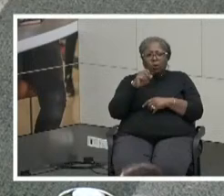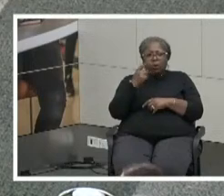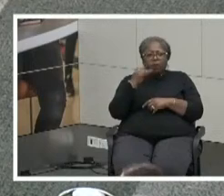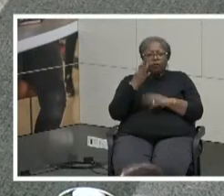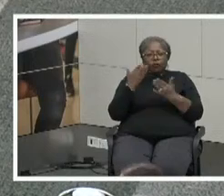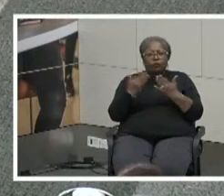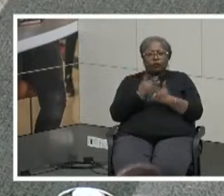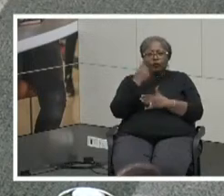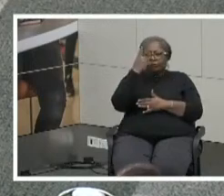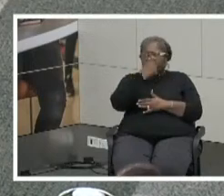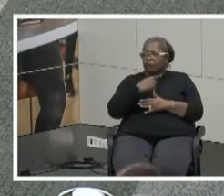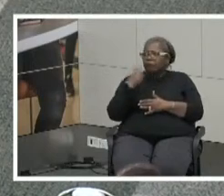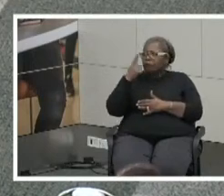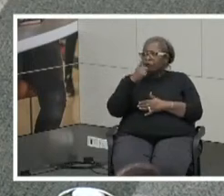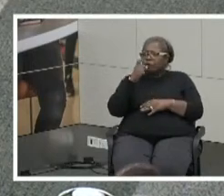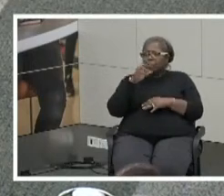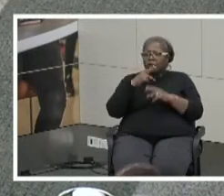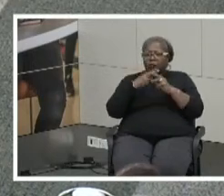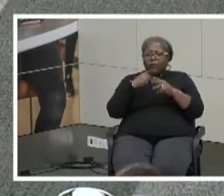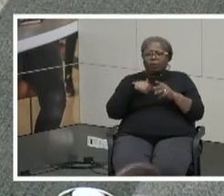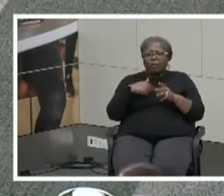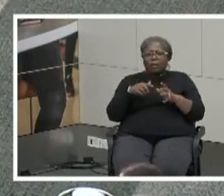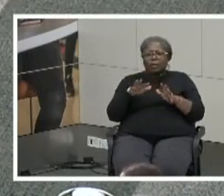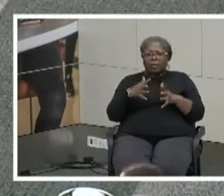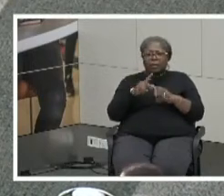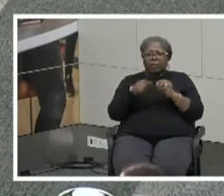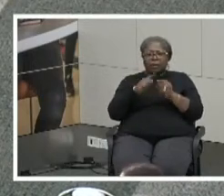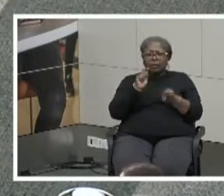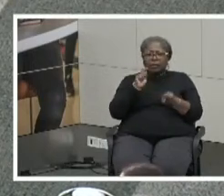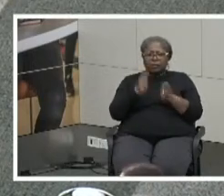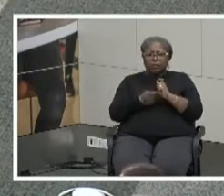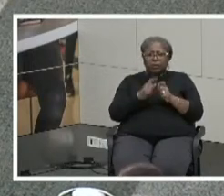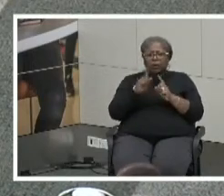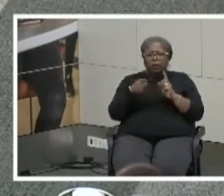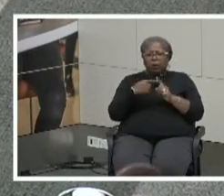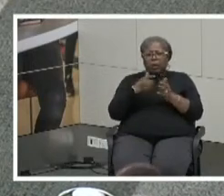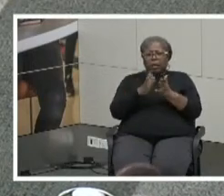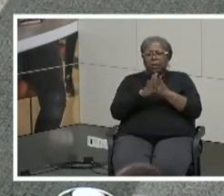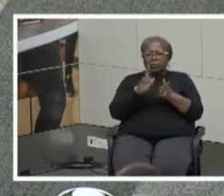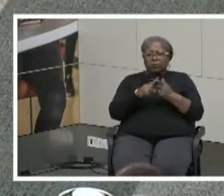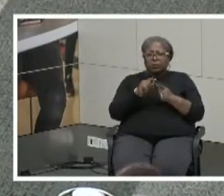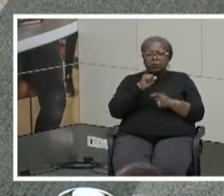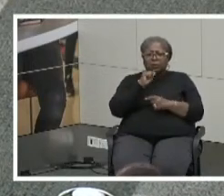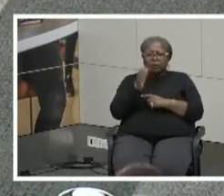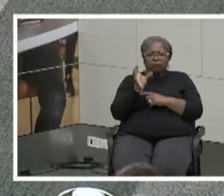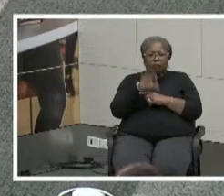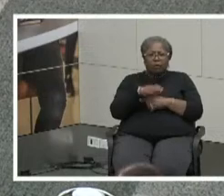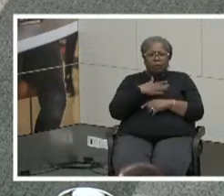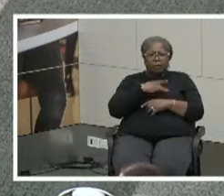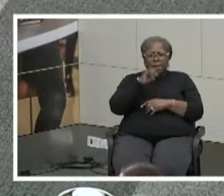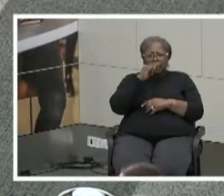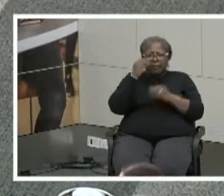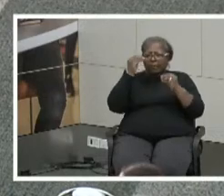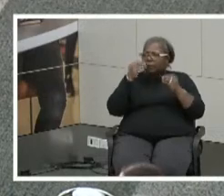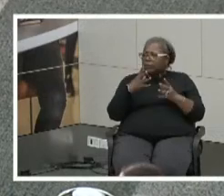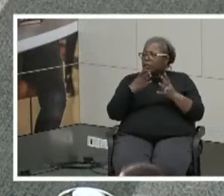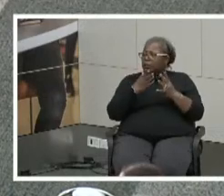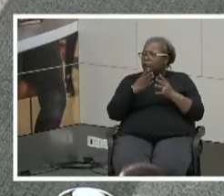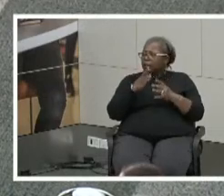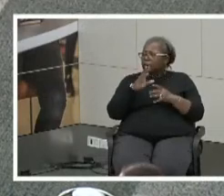new faces but you called me anxious about change when I asked you to not force my kids teachers